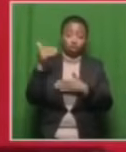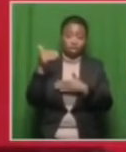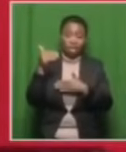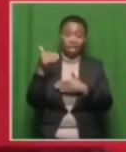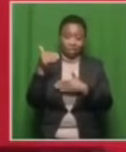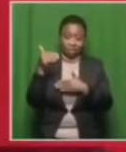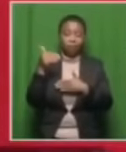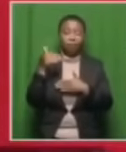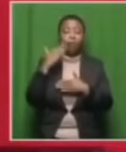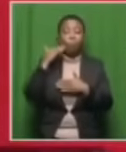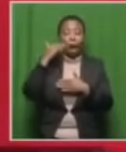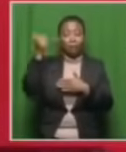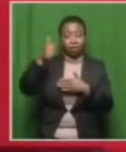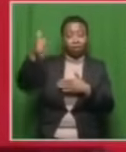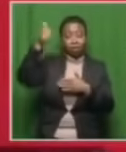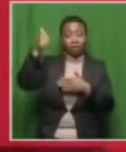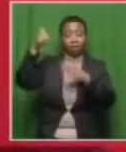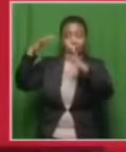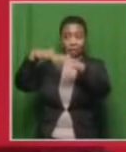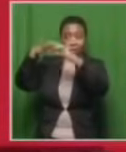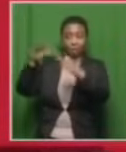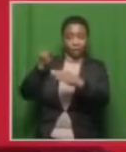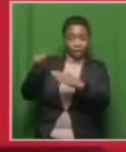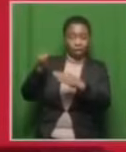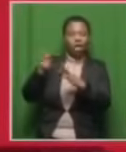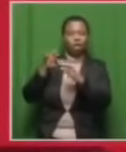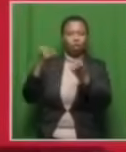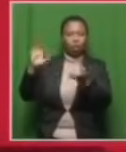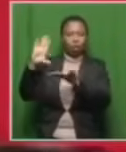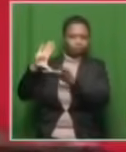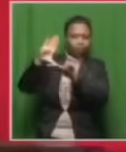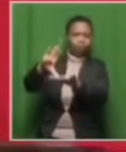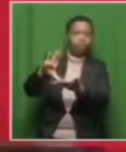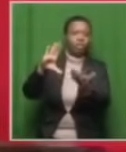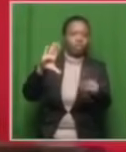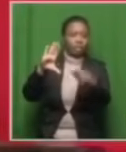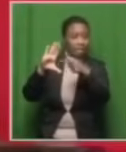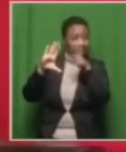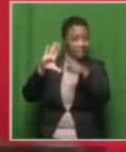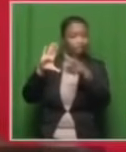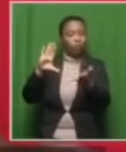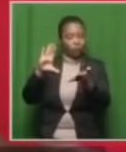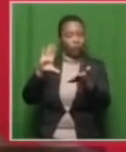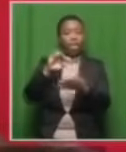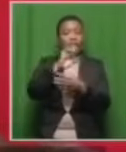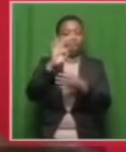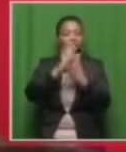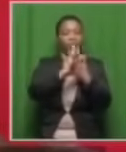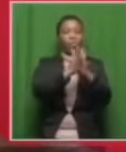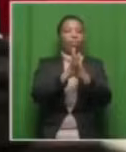white capitalist establishment invested a lot of resources to delegitimize the economic freedom